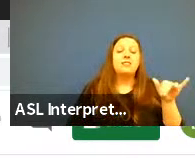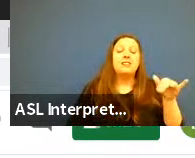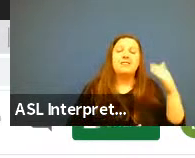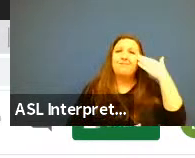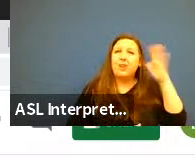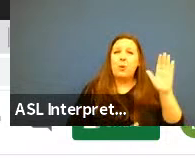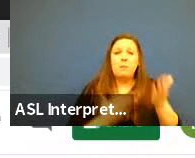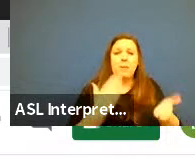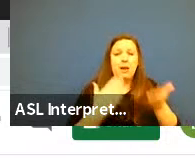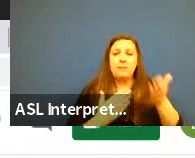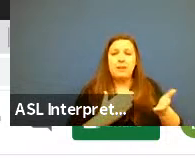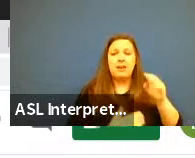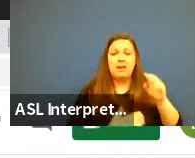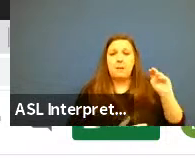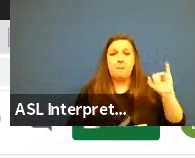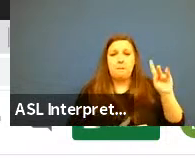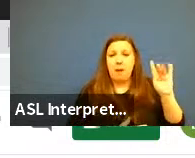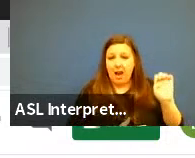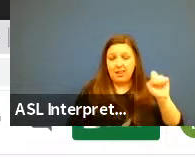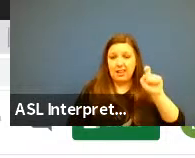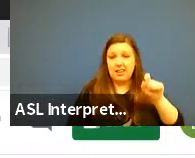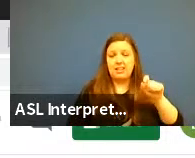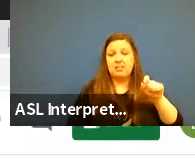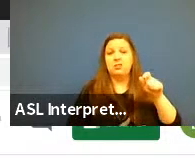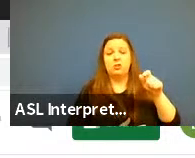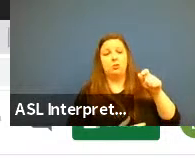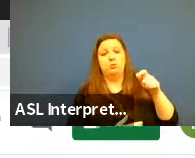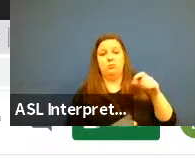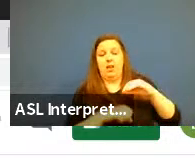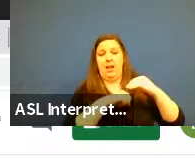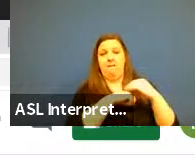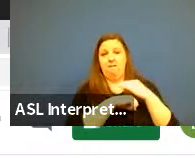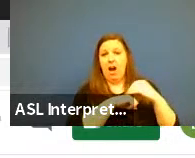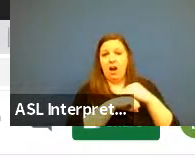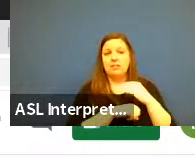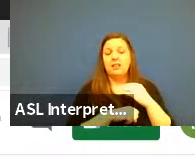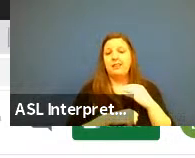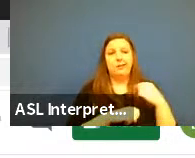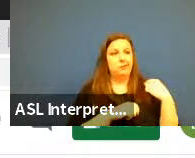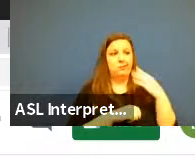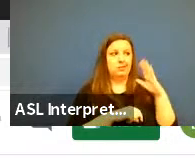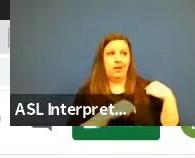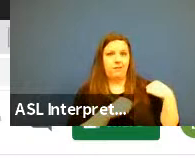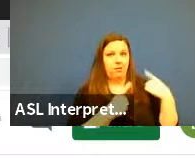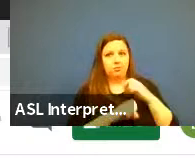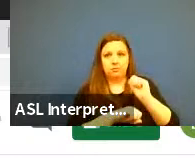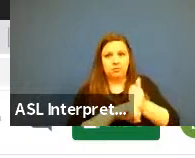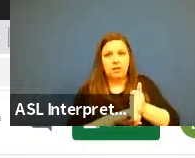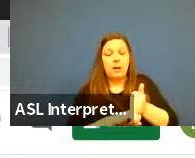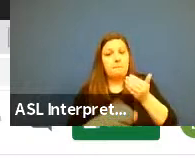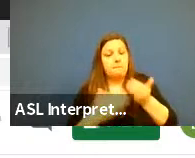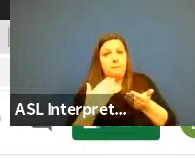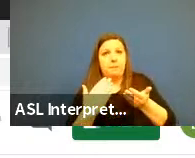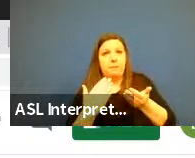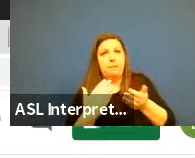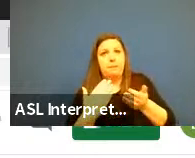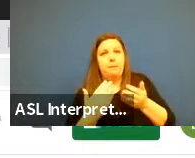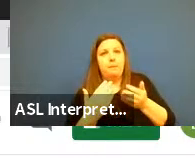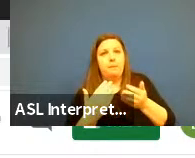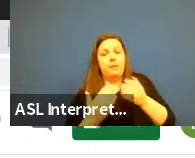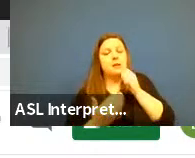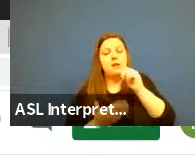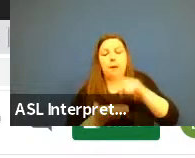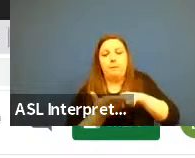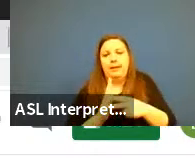It has never been that way. I'm not saying that it can't be that way now, but and that's why I said what I said earlier.